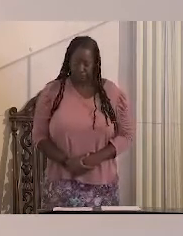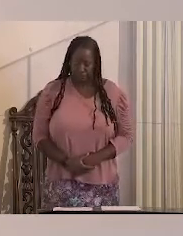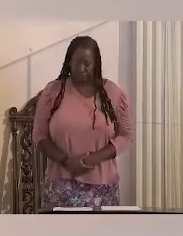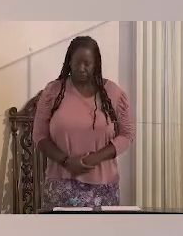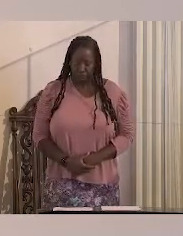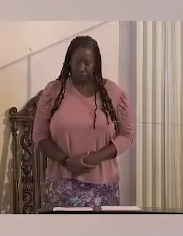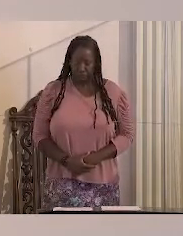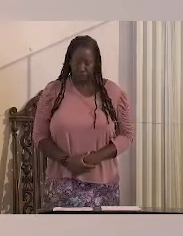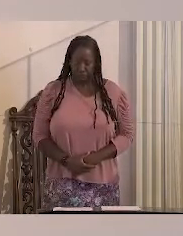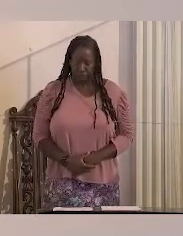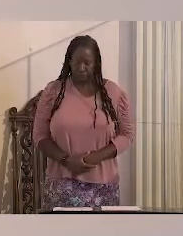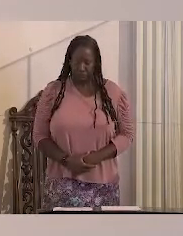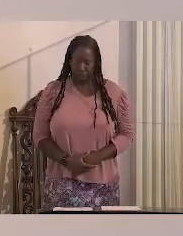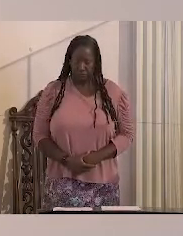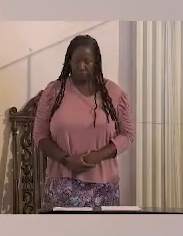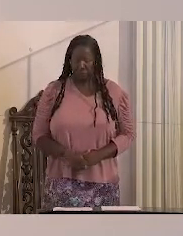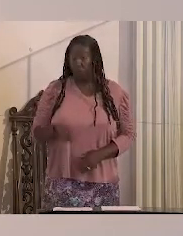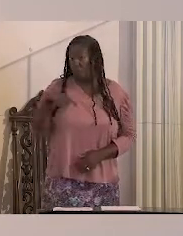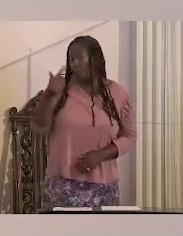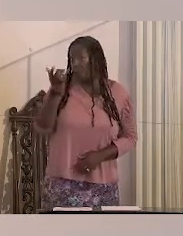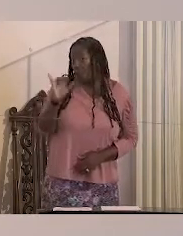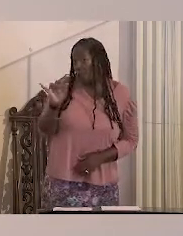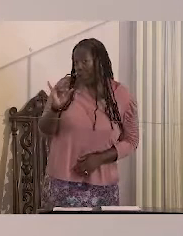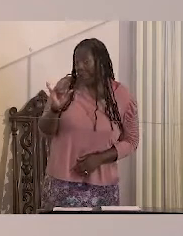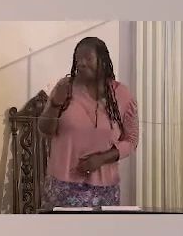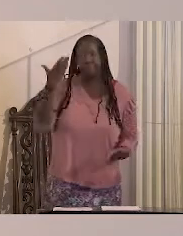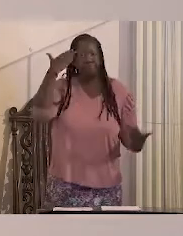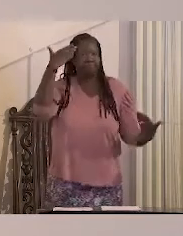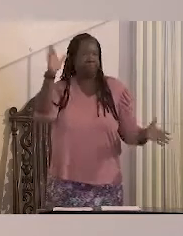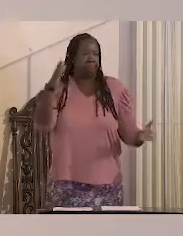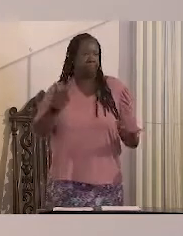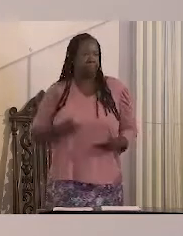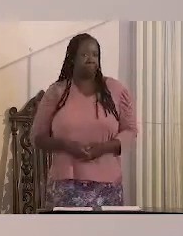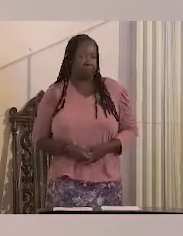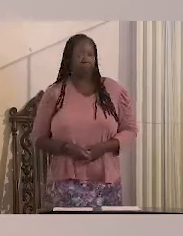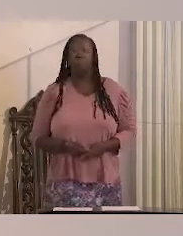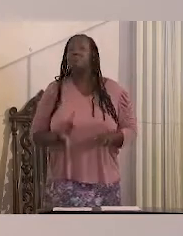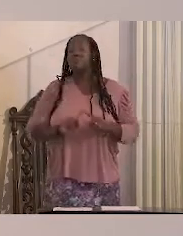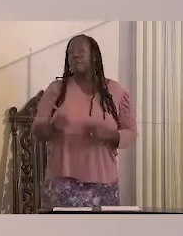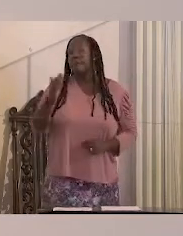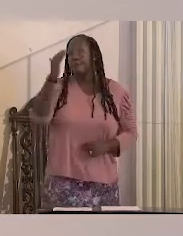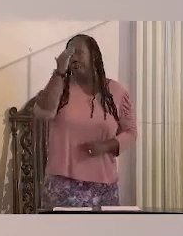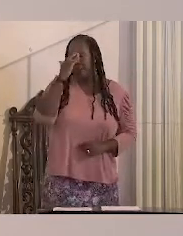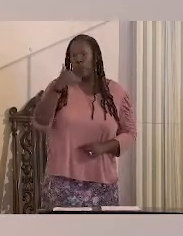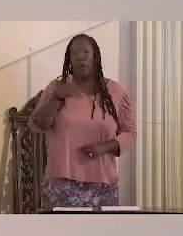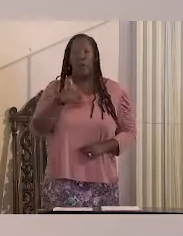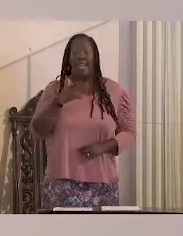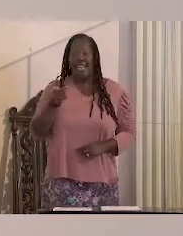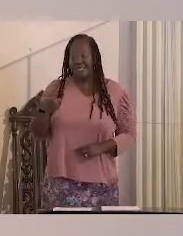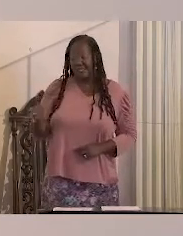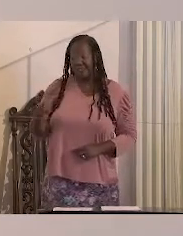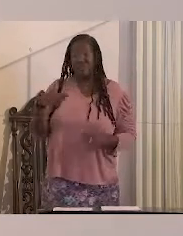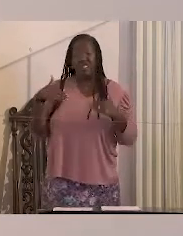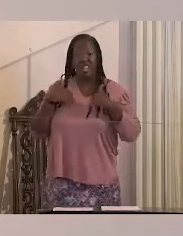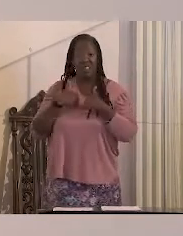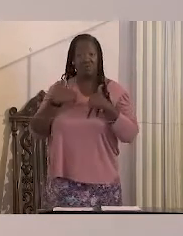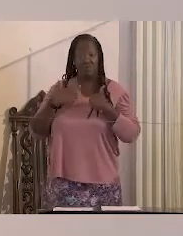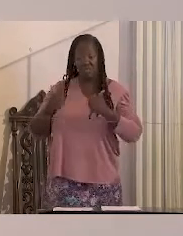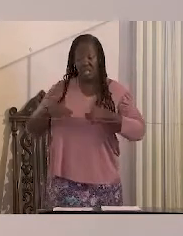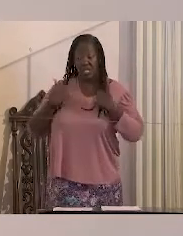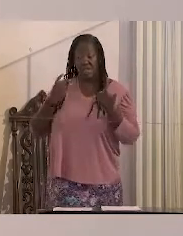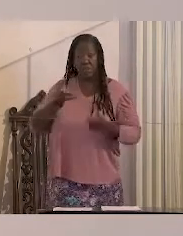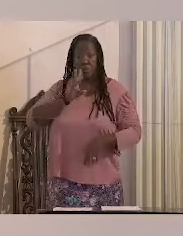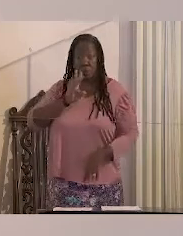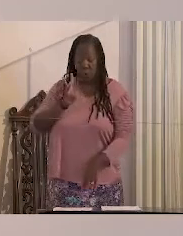I don't know what that will look like, but I do know that as our marine mammal kindred, that